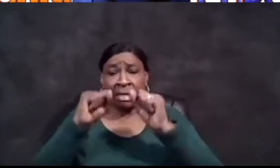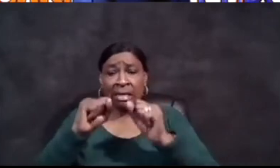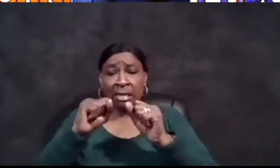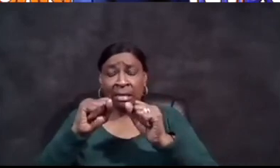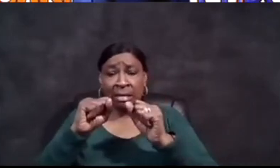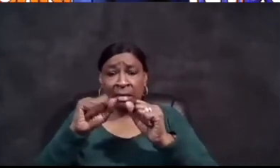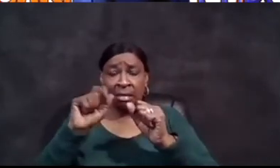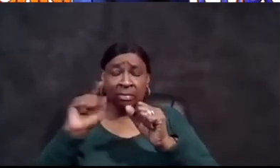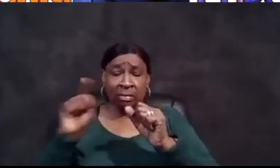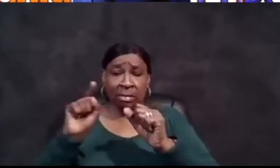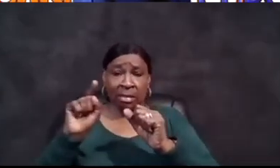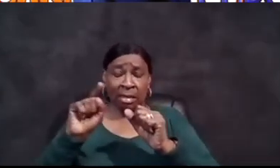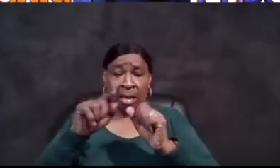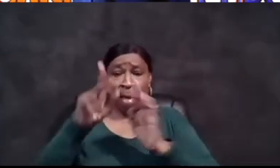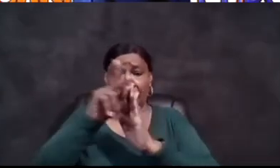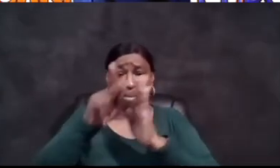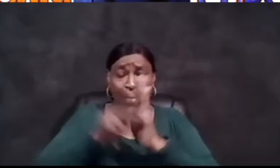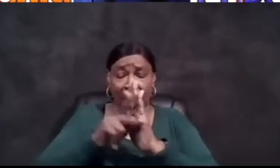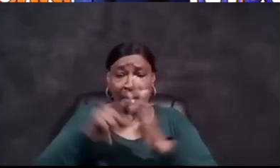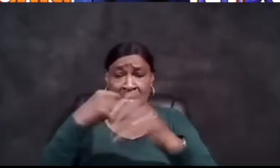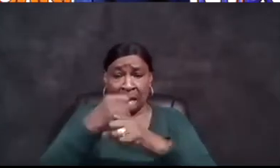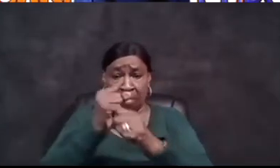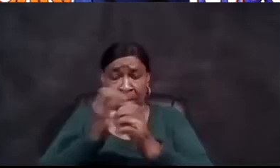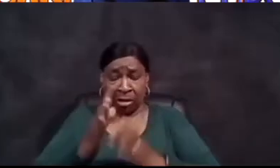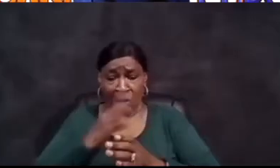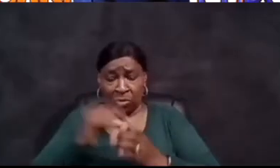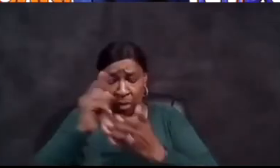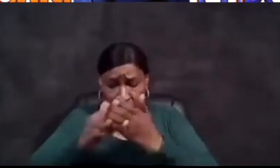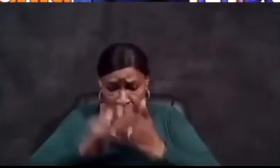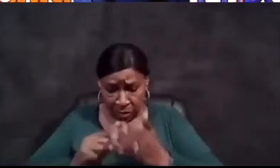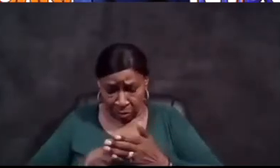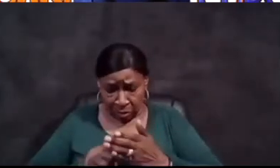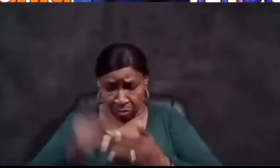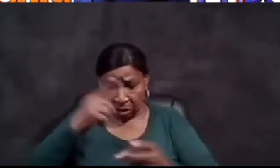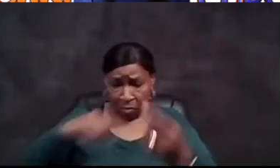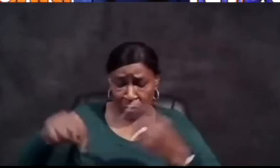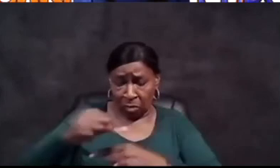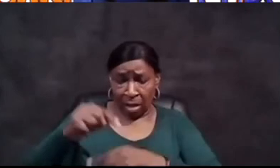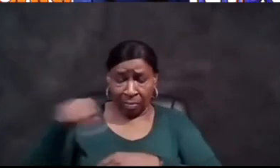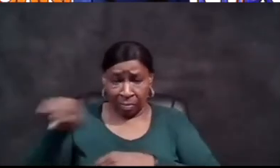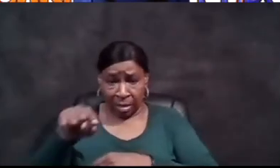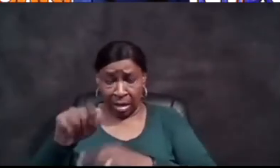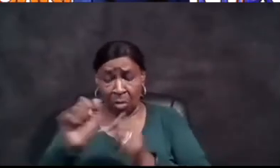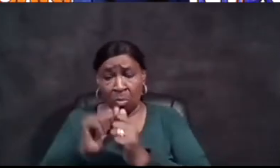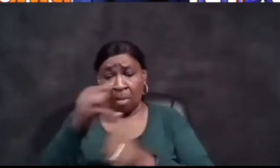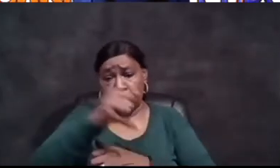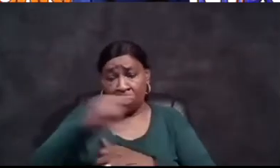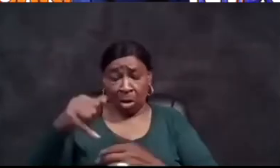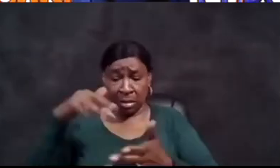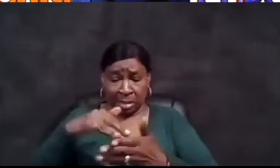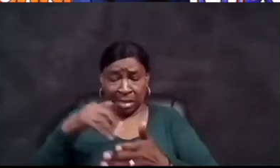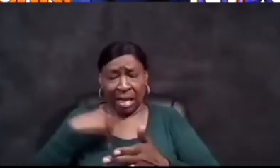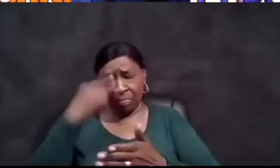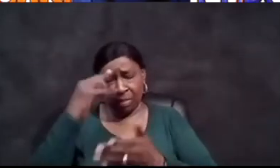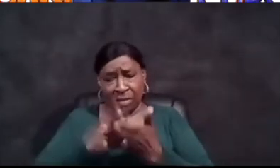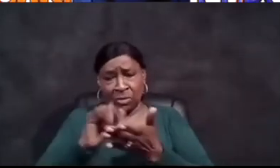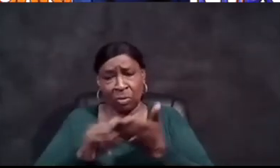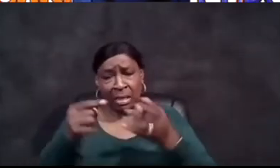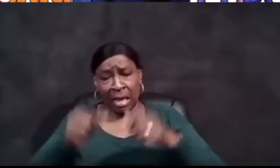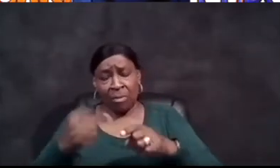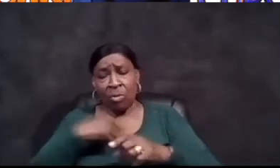we build our research around it. And so with border studies, I think that's what happened, where you had all these kind of